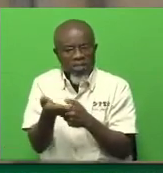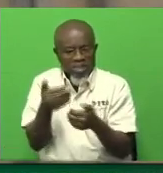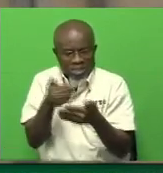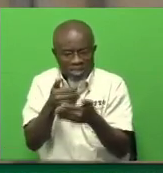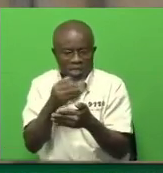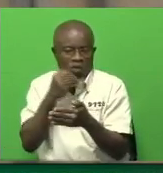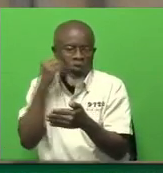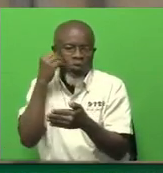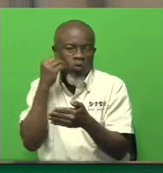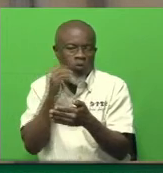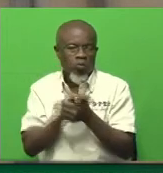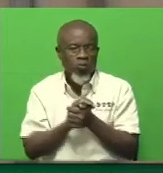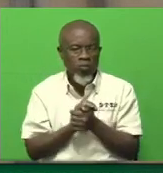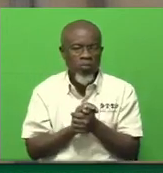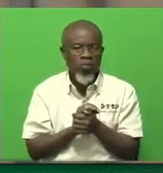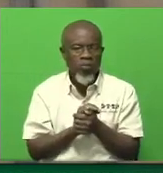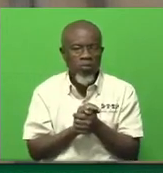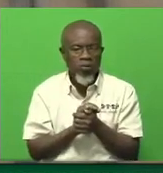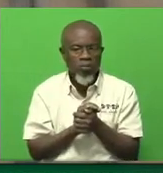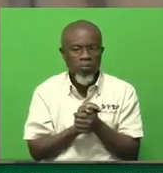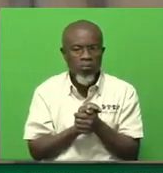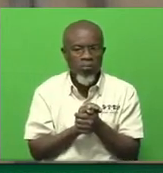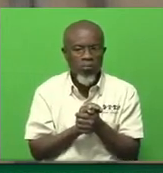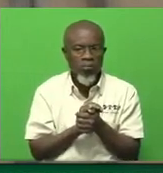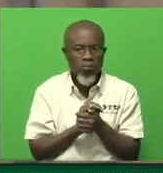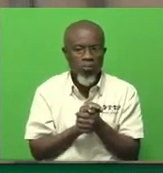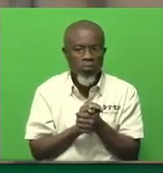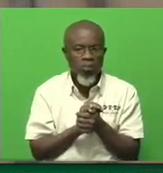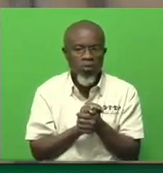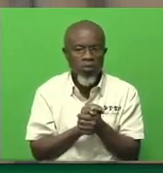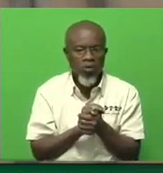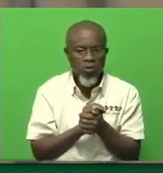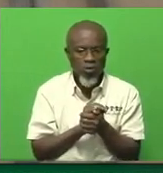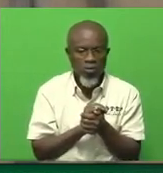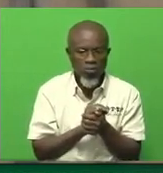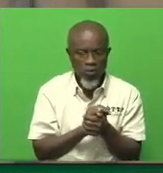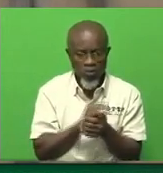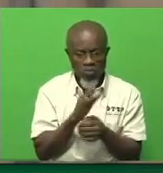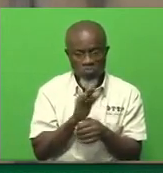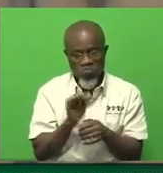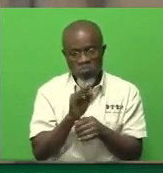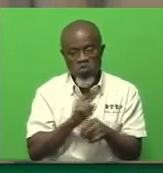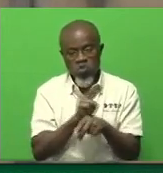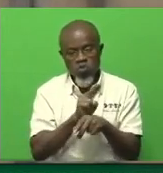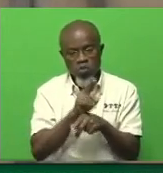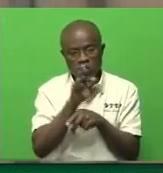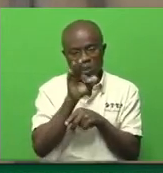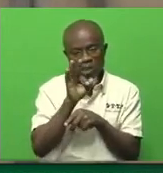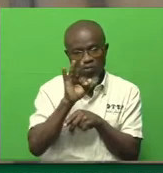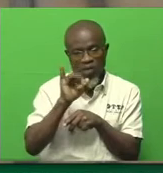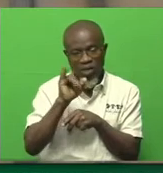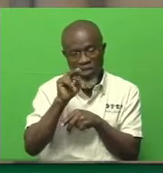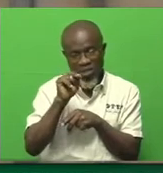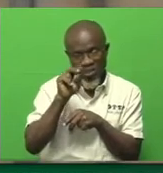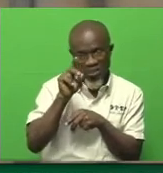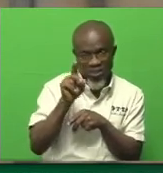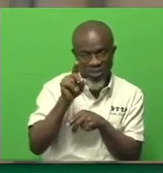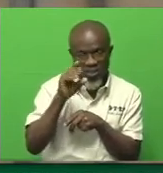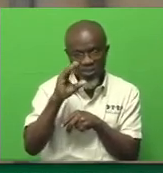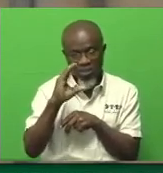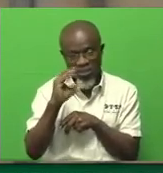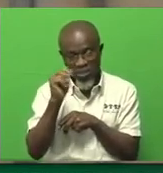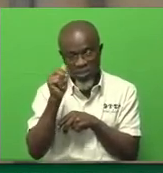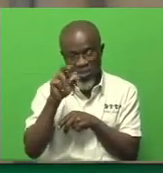we launched something called Fine care TT with 30 websites to help people get free